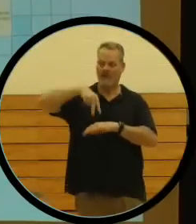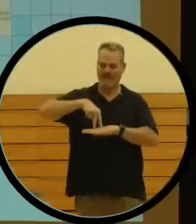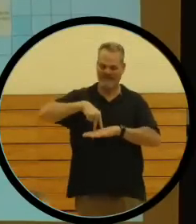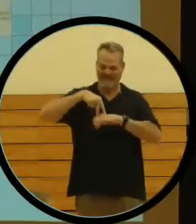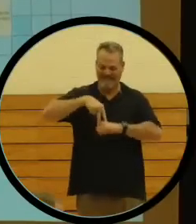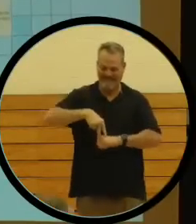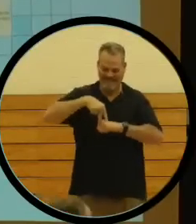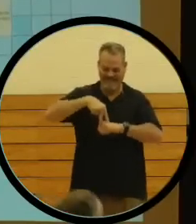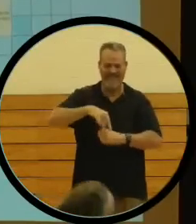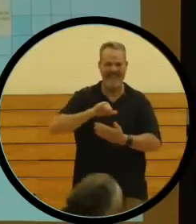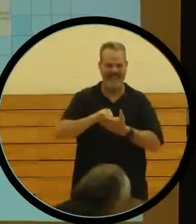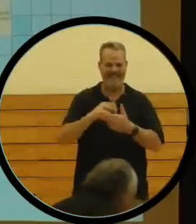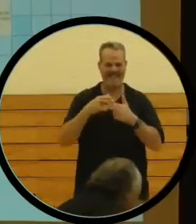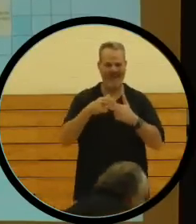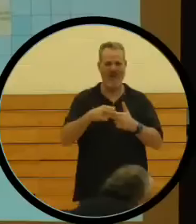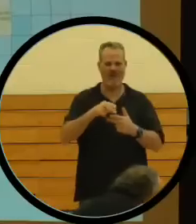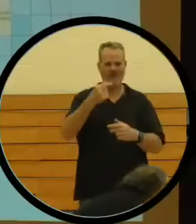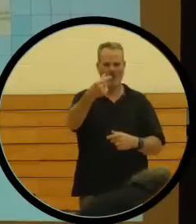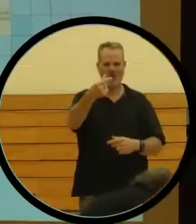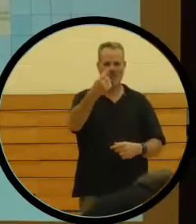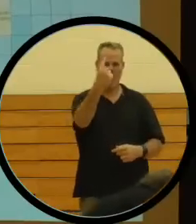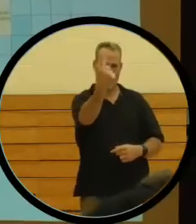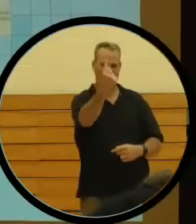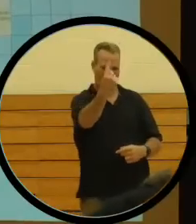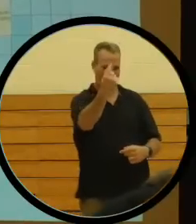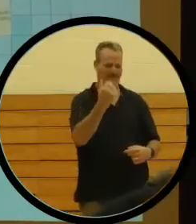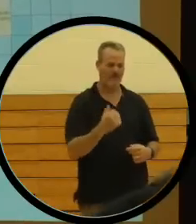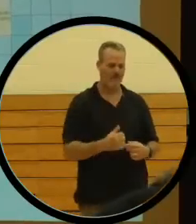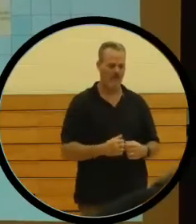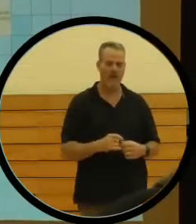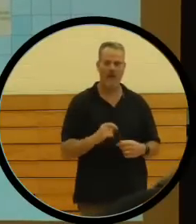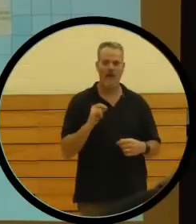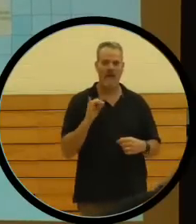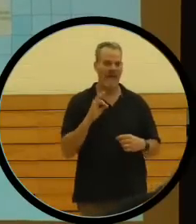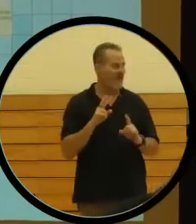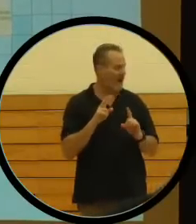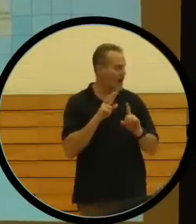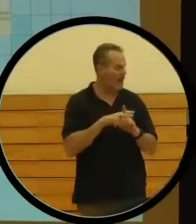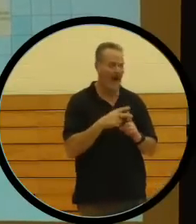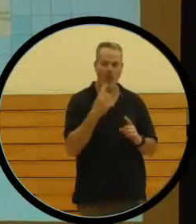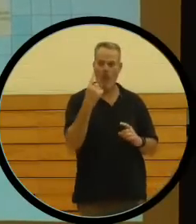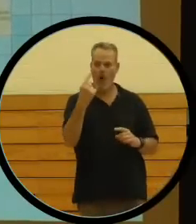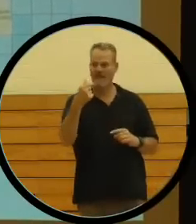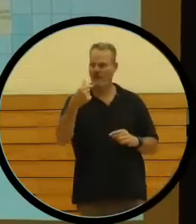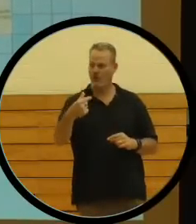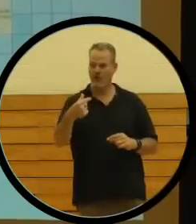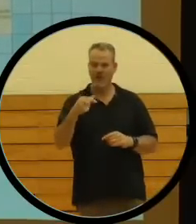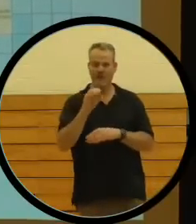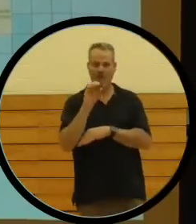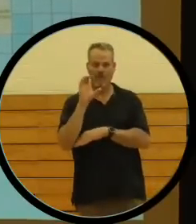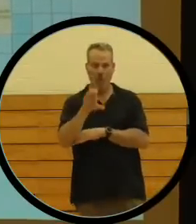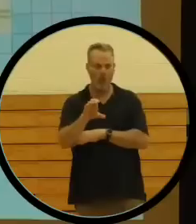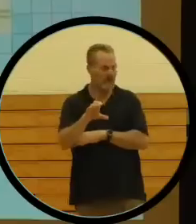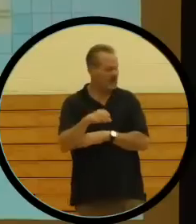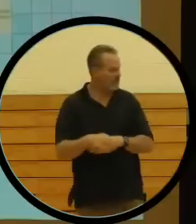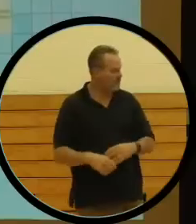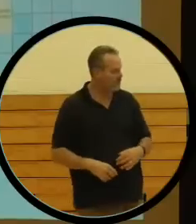you're feeling that's holding you down. So what happens if I apply a 1G force in the other direction?